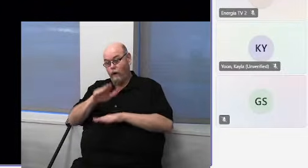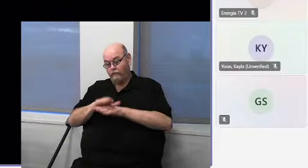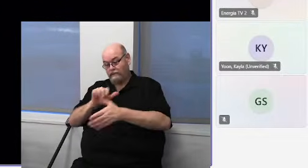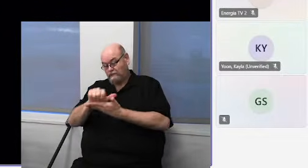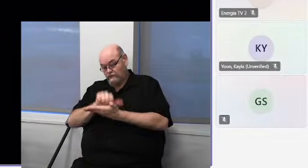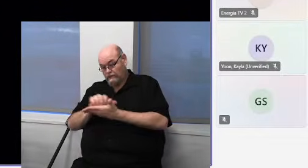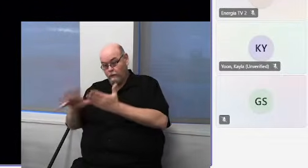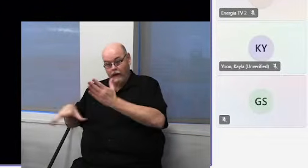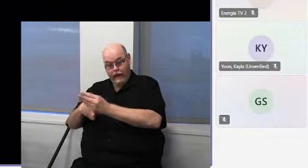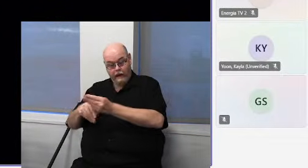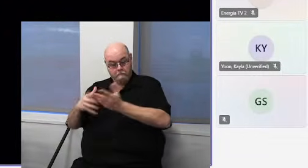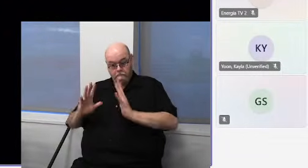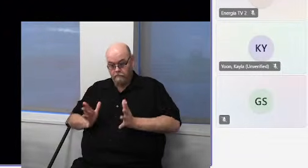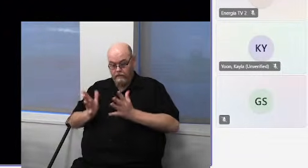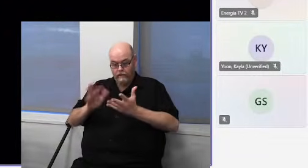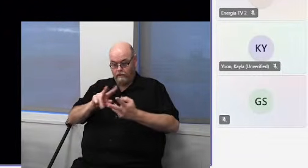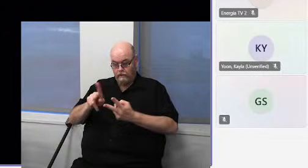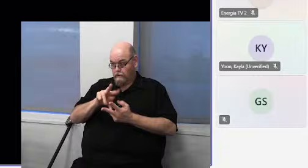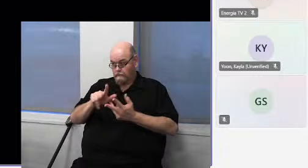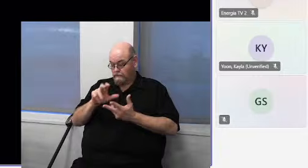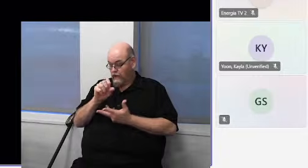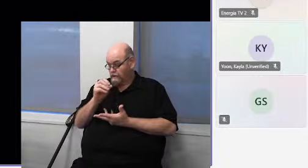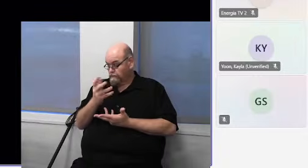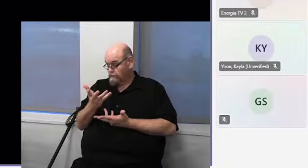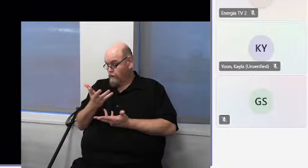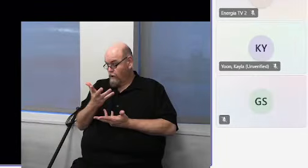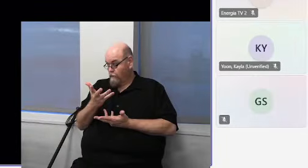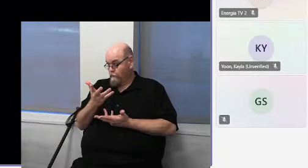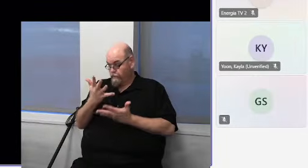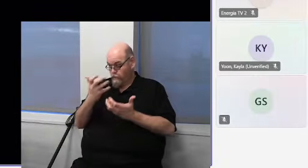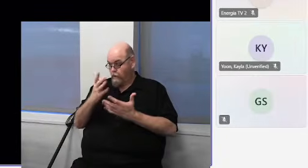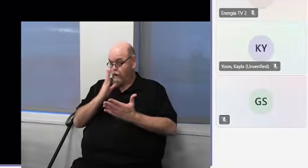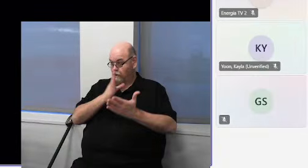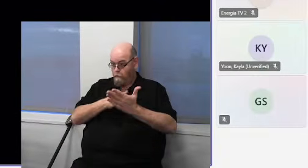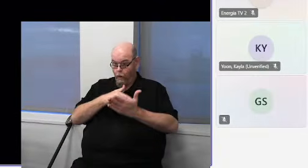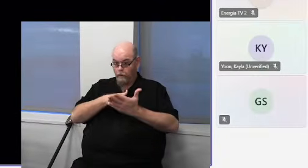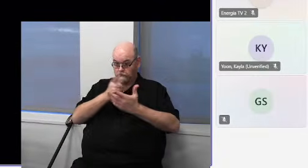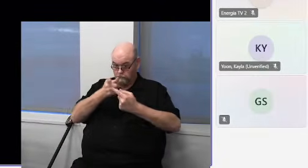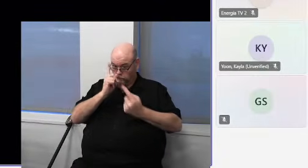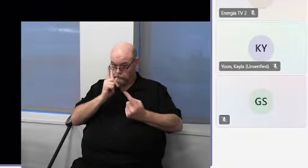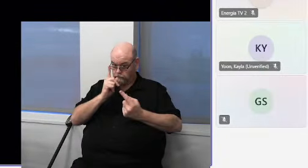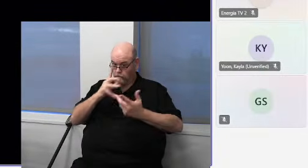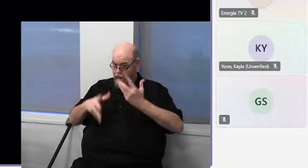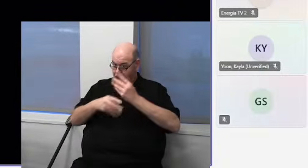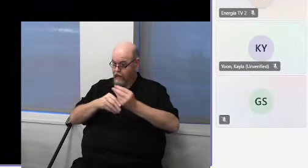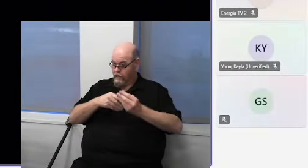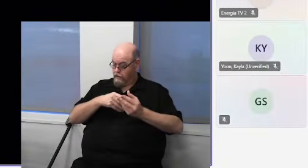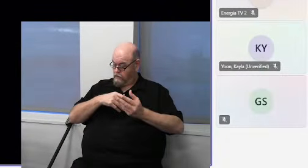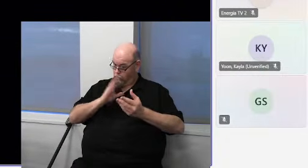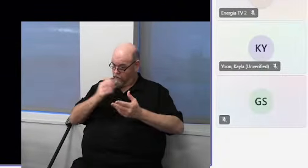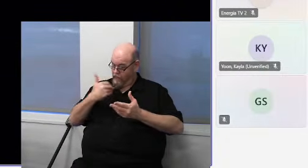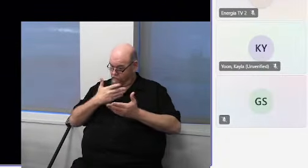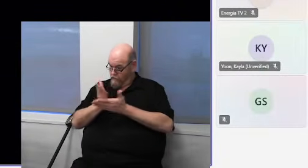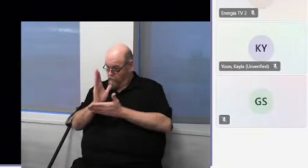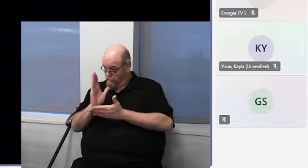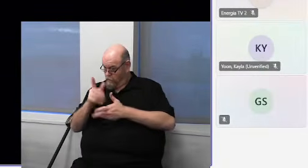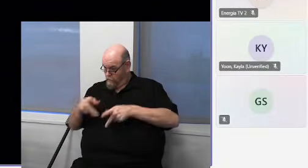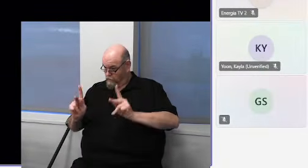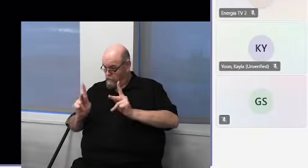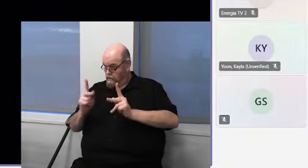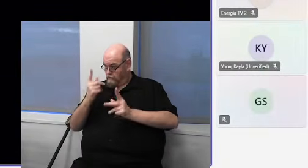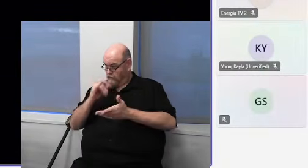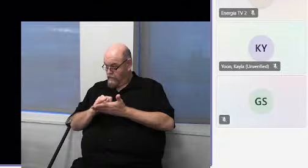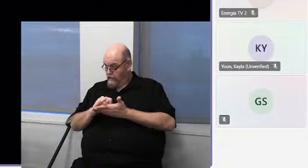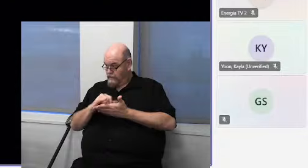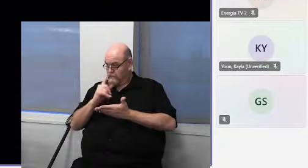okay? And would the parties have an opportunity to oppose adding agenda items? I know it's along the lines